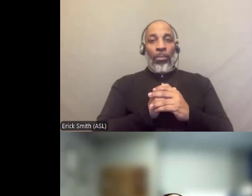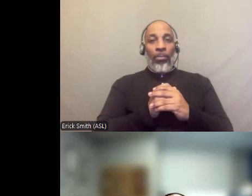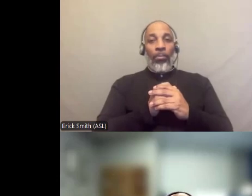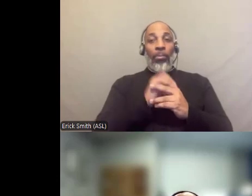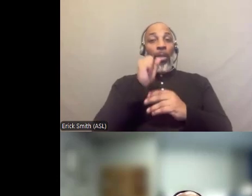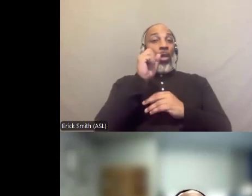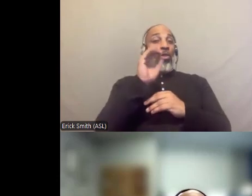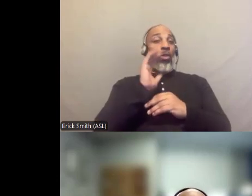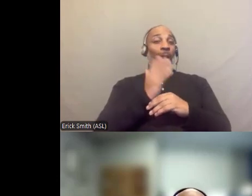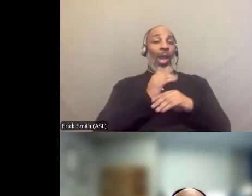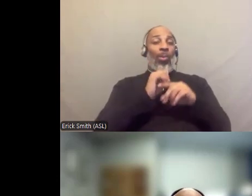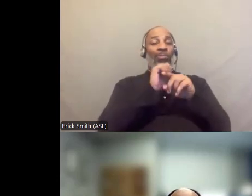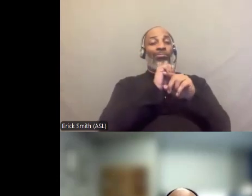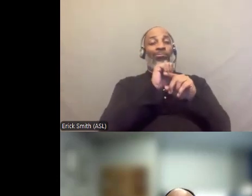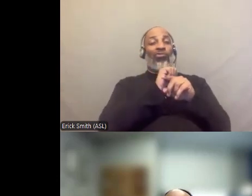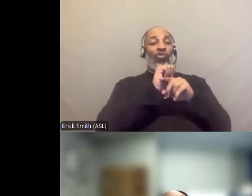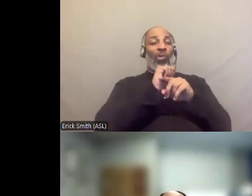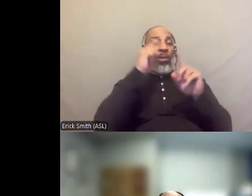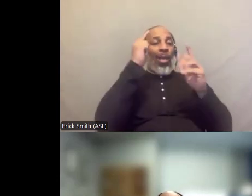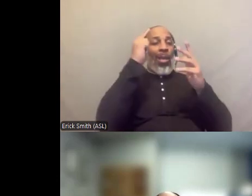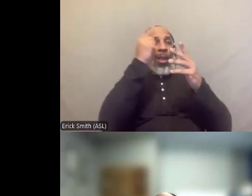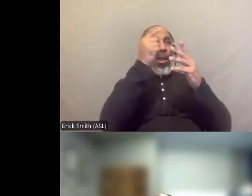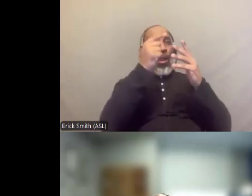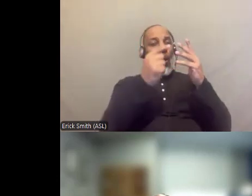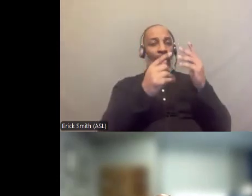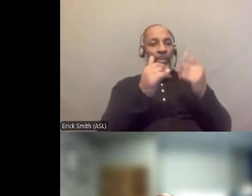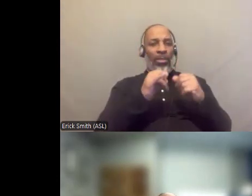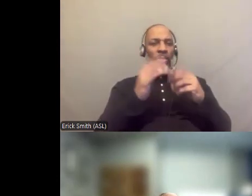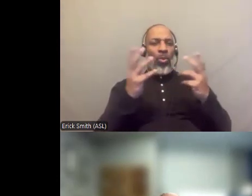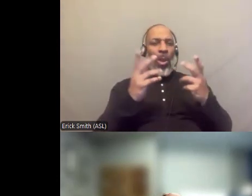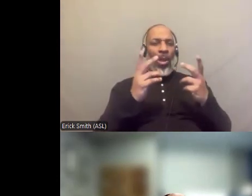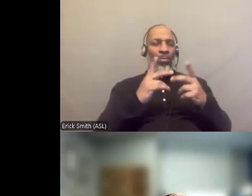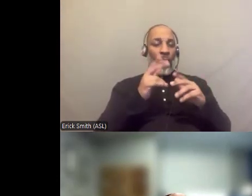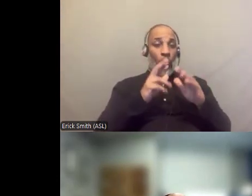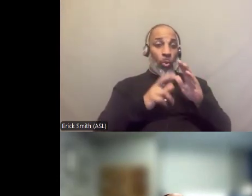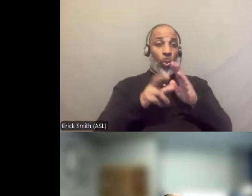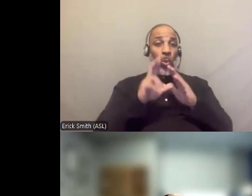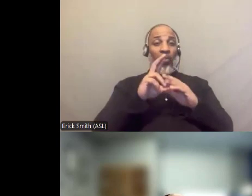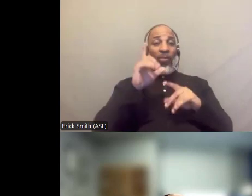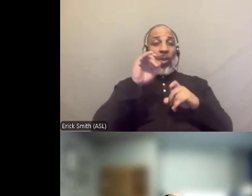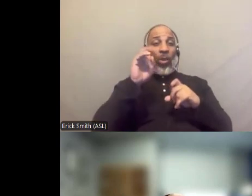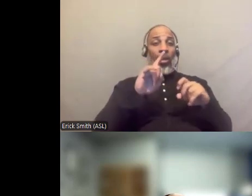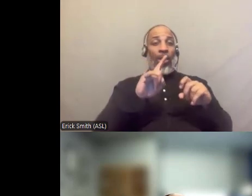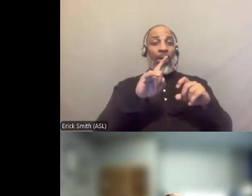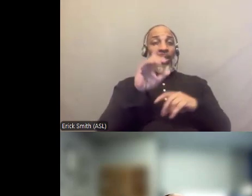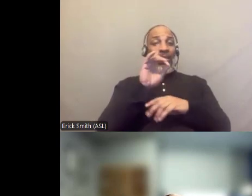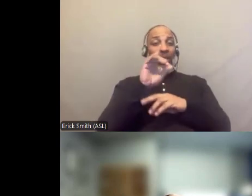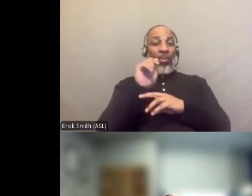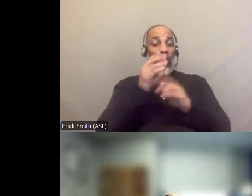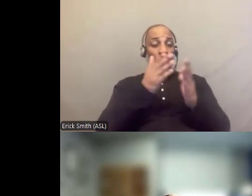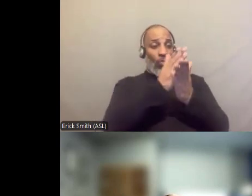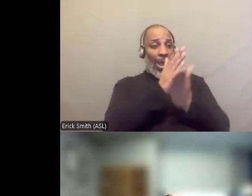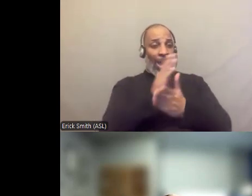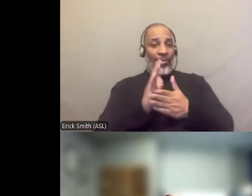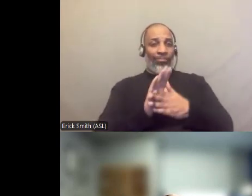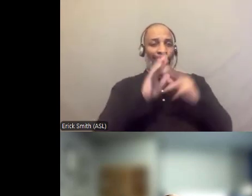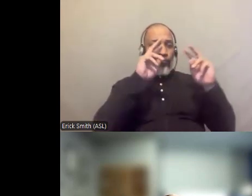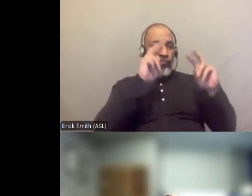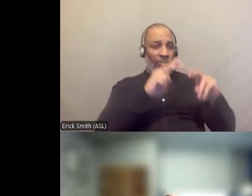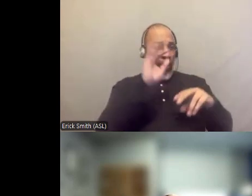So our training objectives for today are to provide an overview of disability rights in employment with a focus on federal